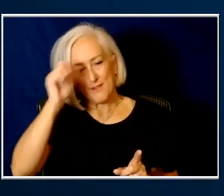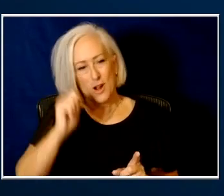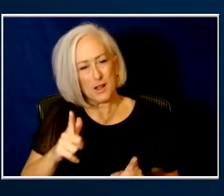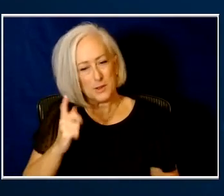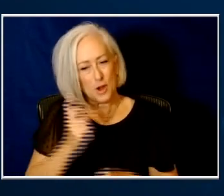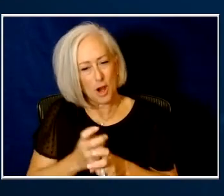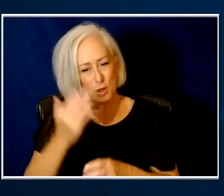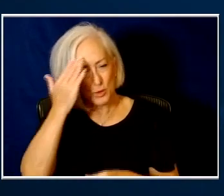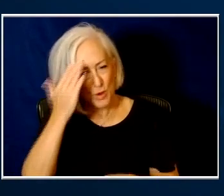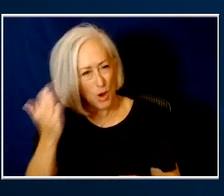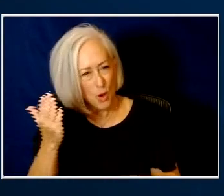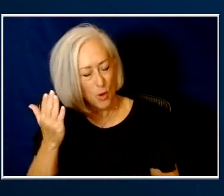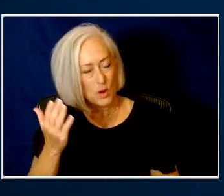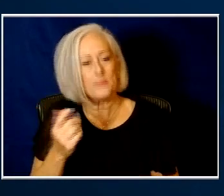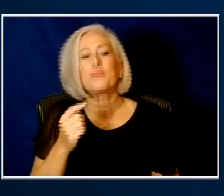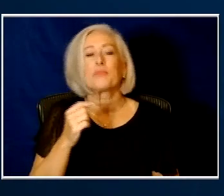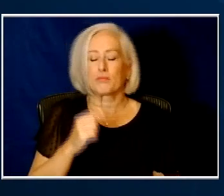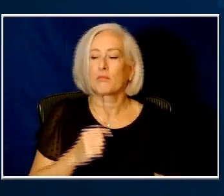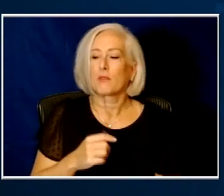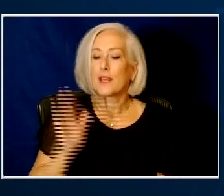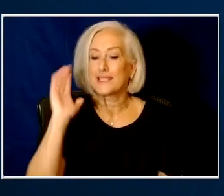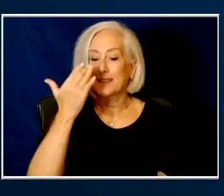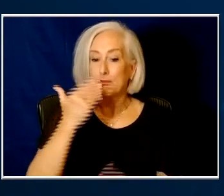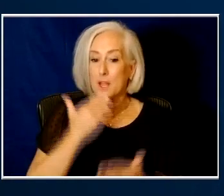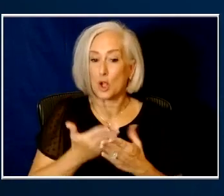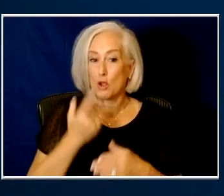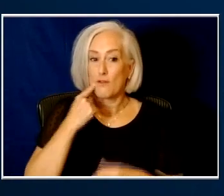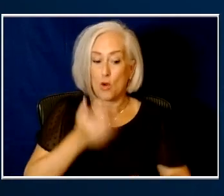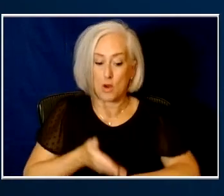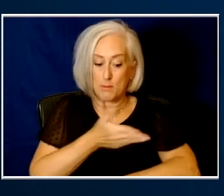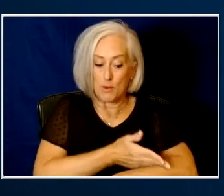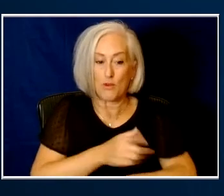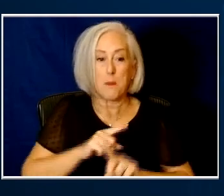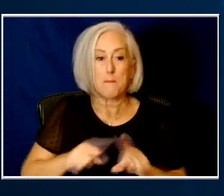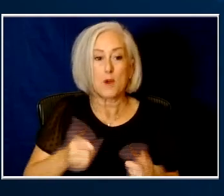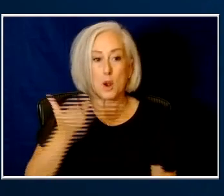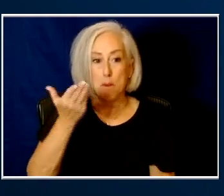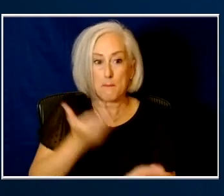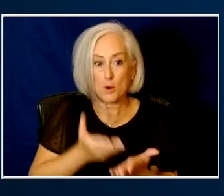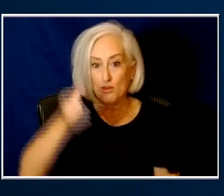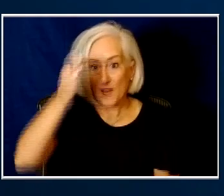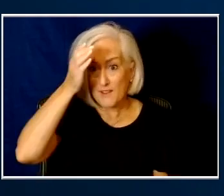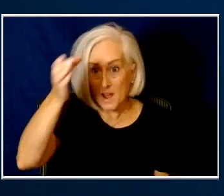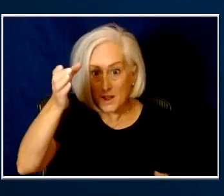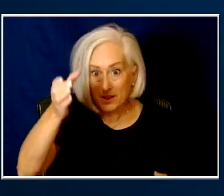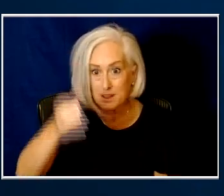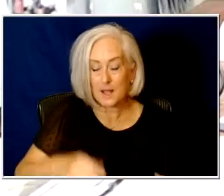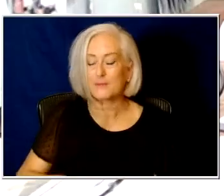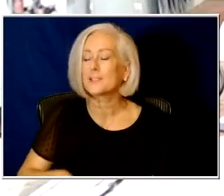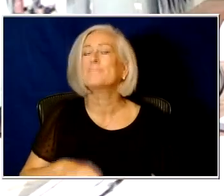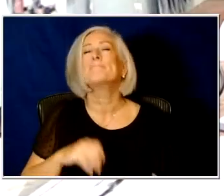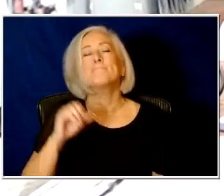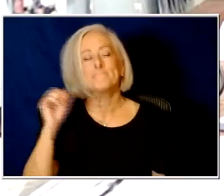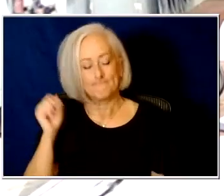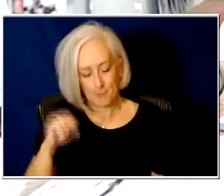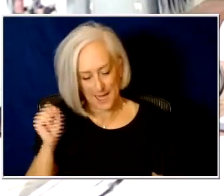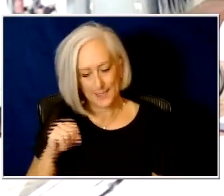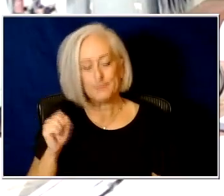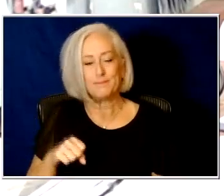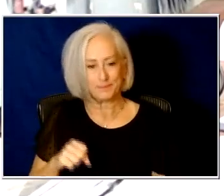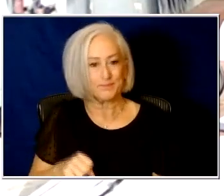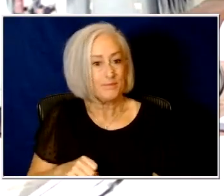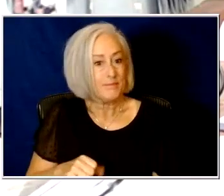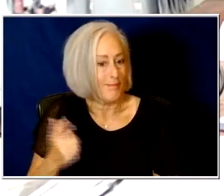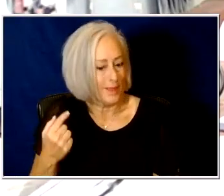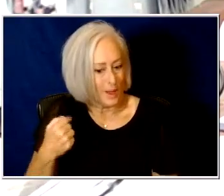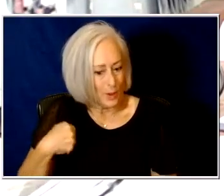all, improvement, but second of all, proof of concept. Yeah. So this. We've